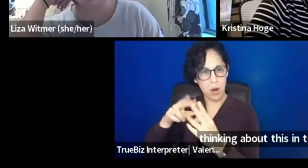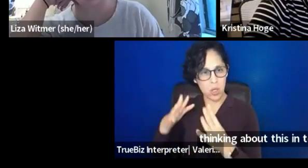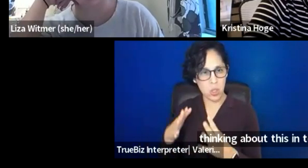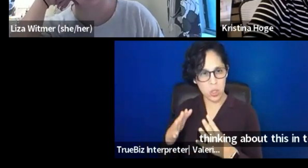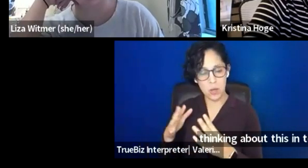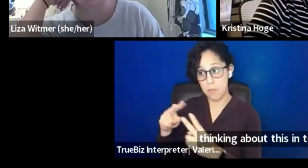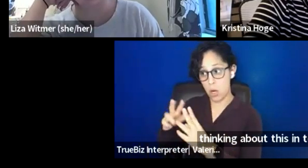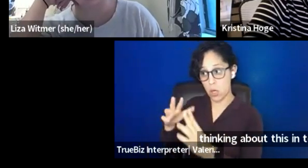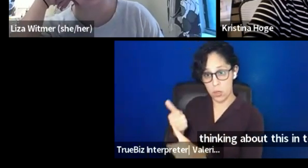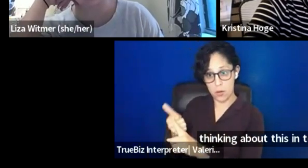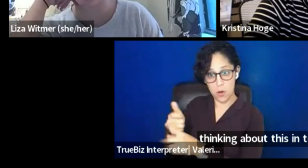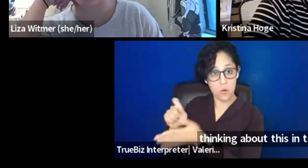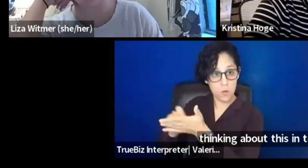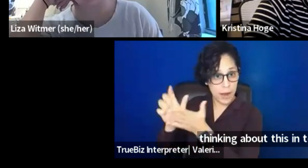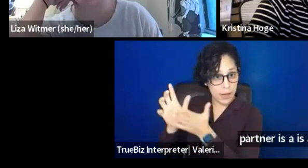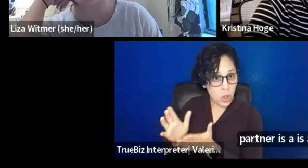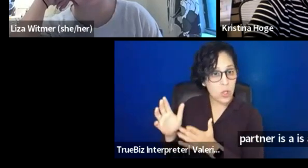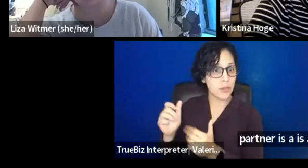writer and actor